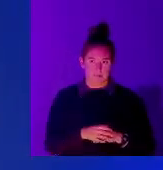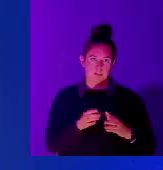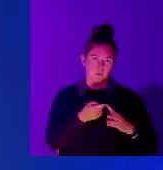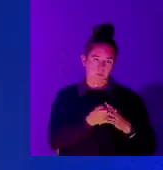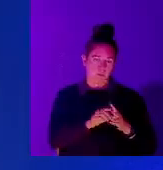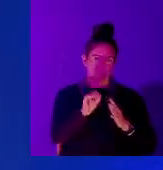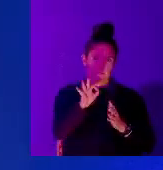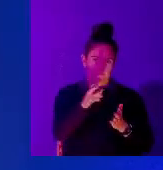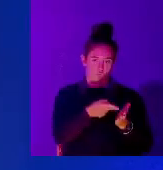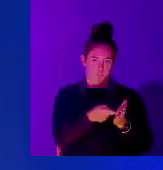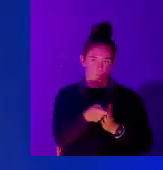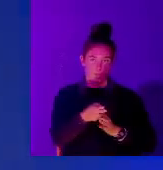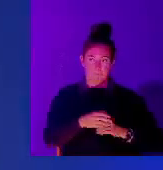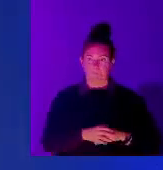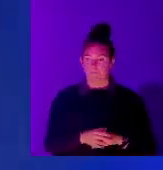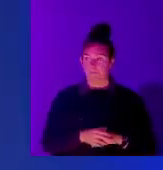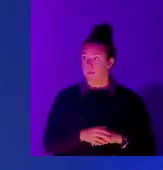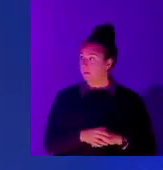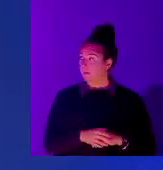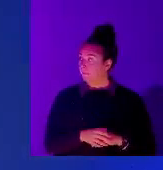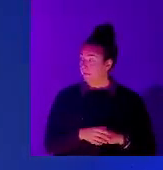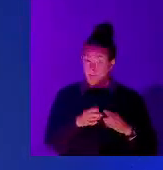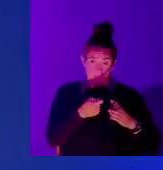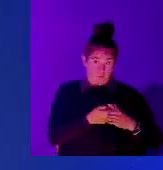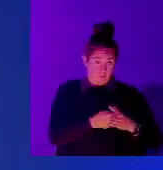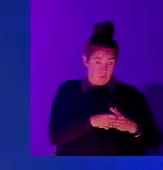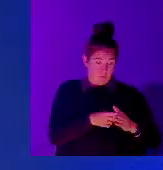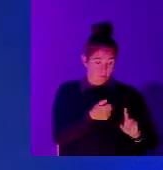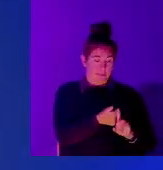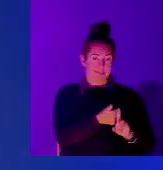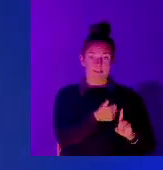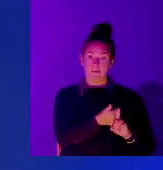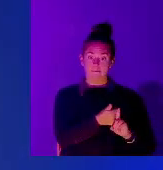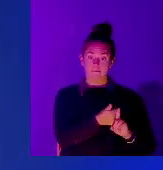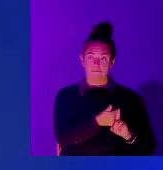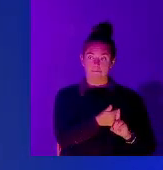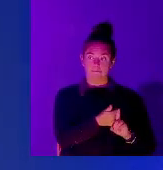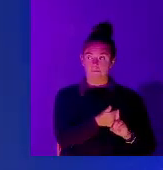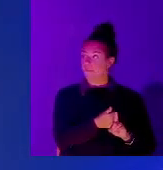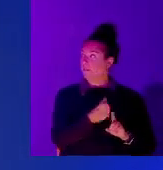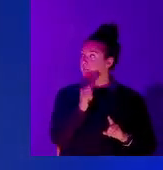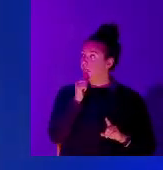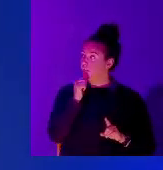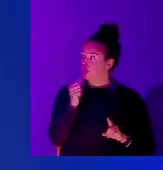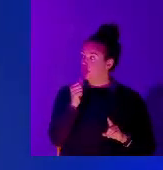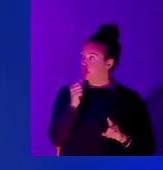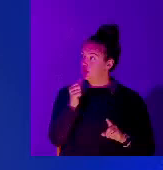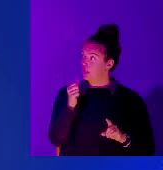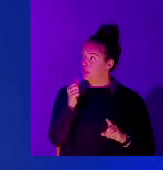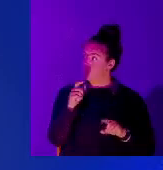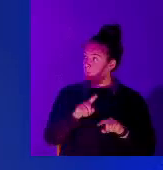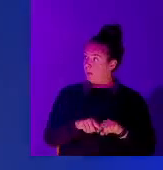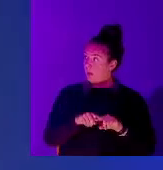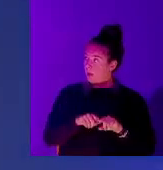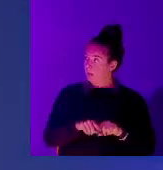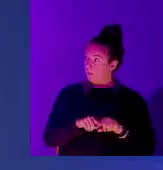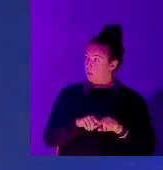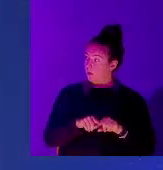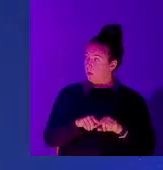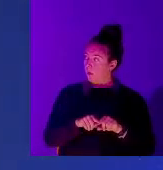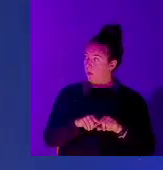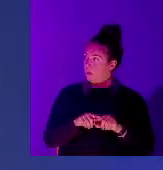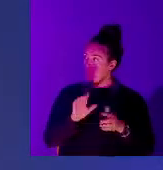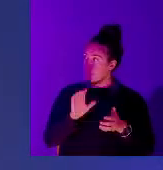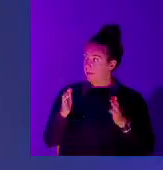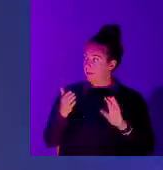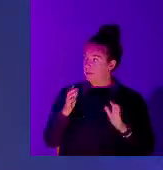The source itself is unreliable relative to the accuracy and truth of the Scripture. And that includes